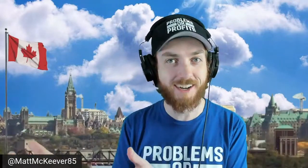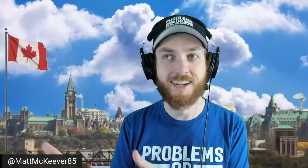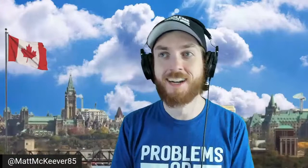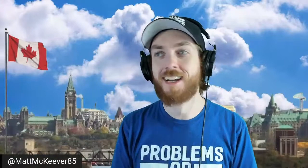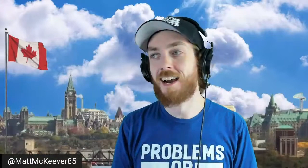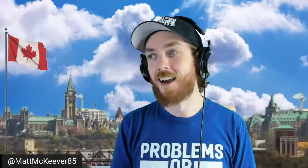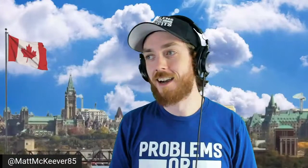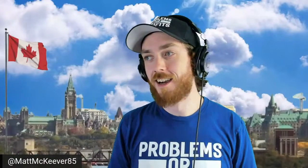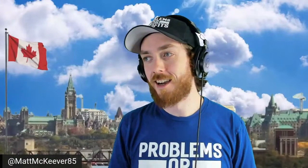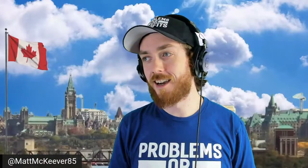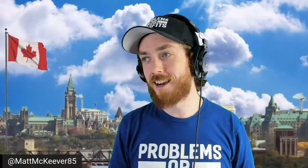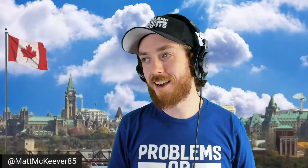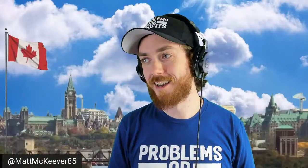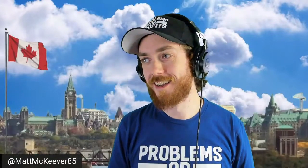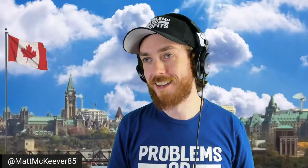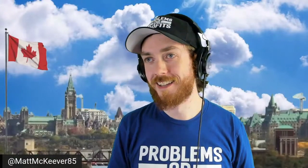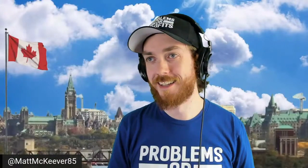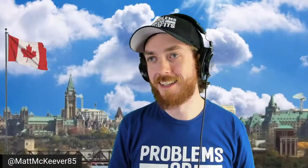rules are.